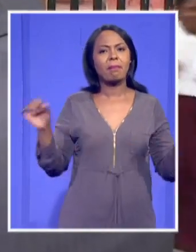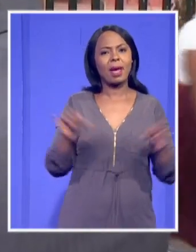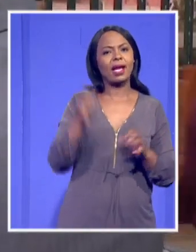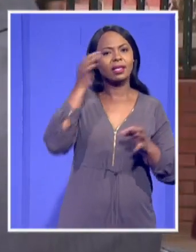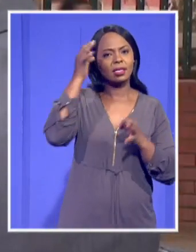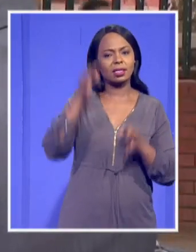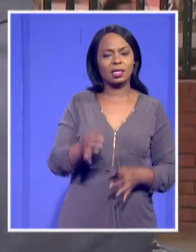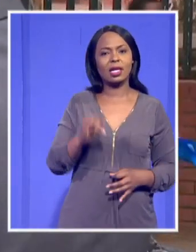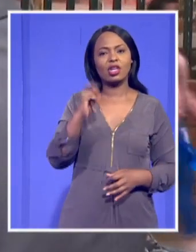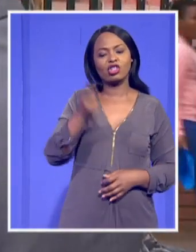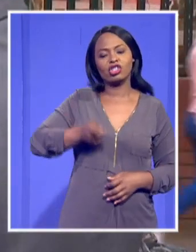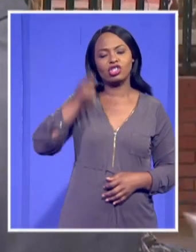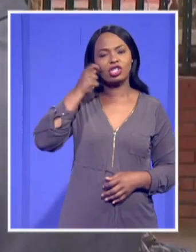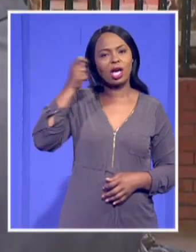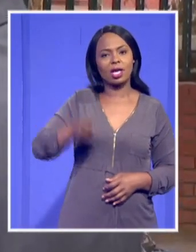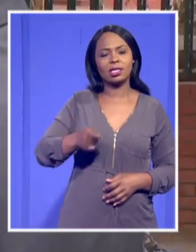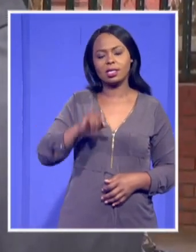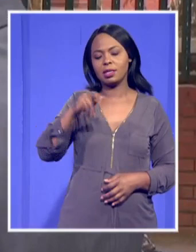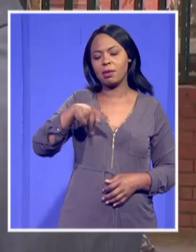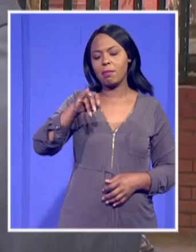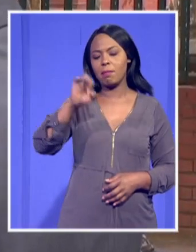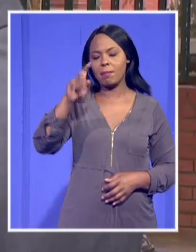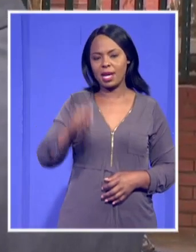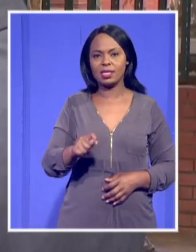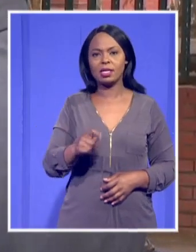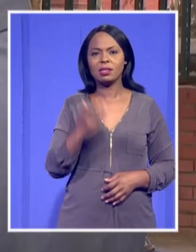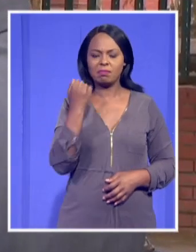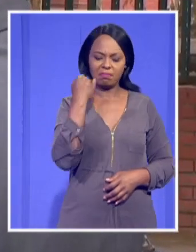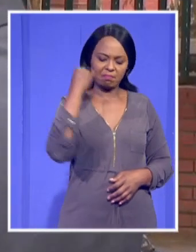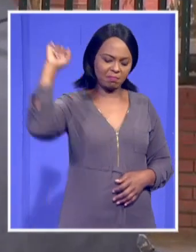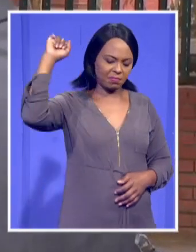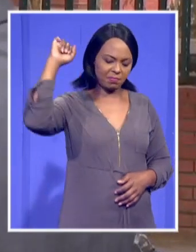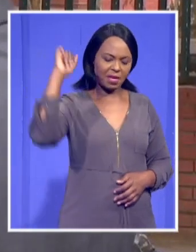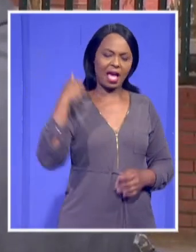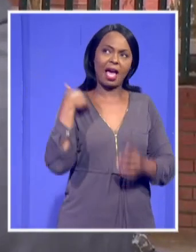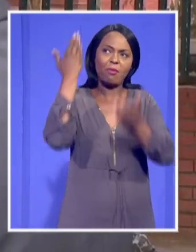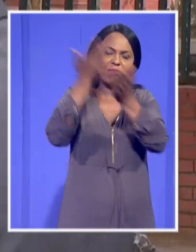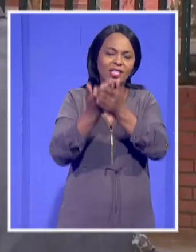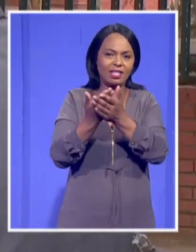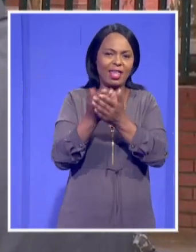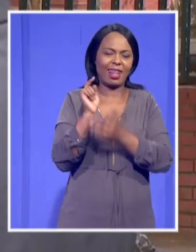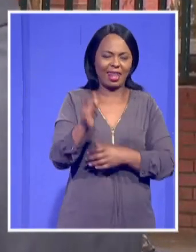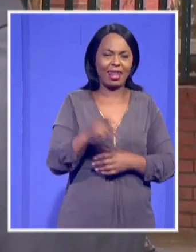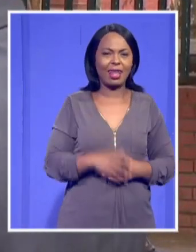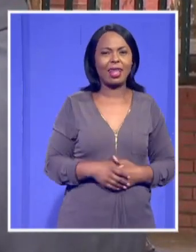which basically dismissed the former president's application that Judge Piet Koen,